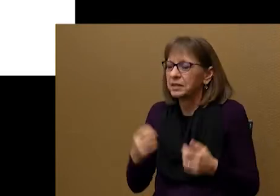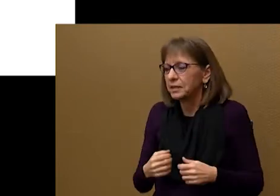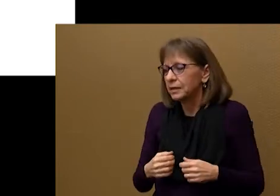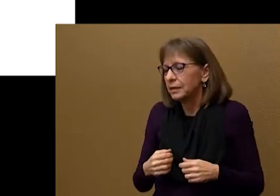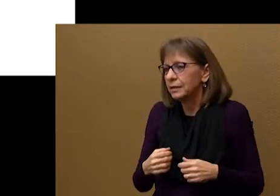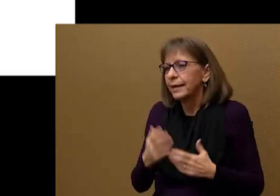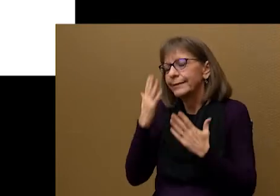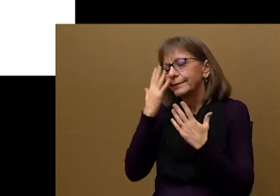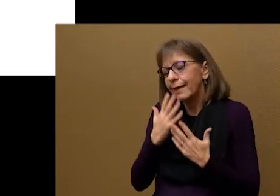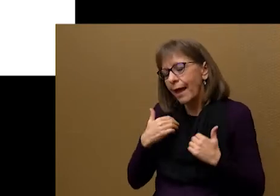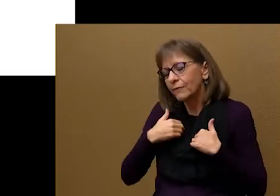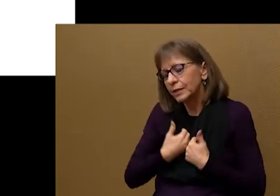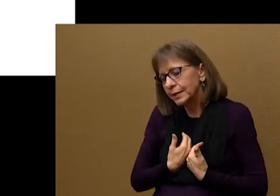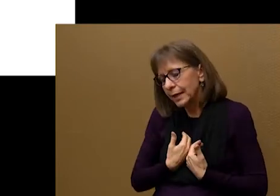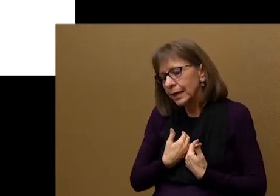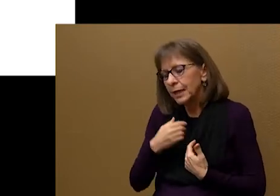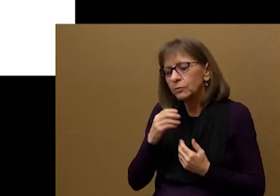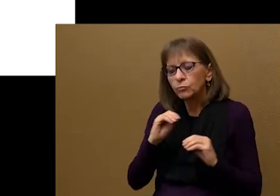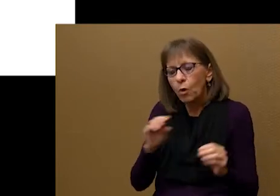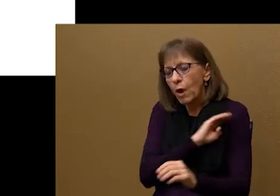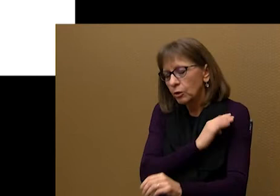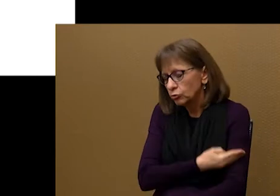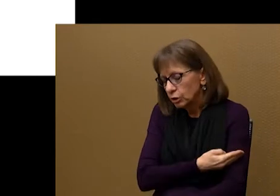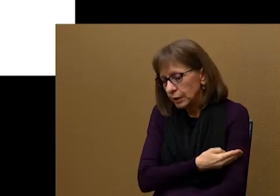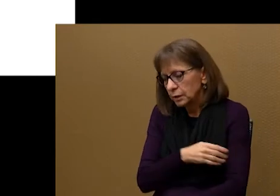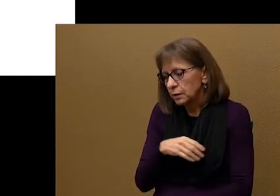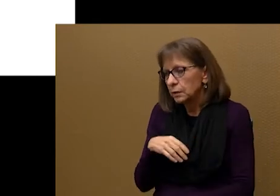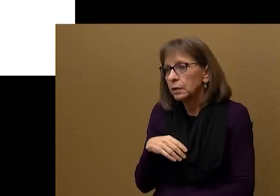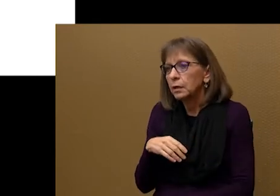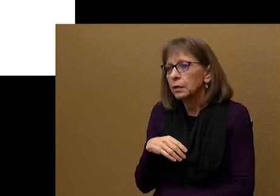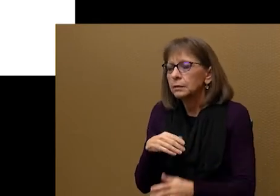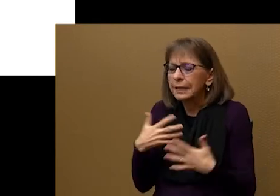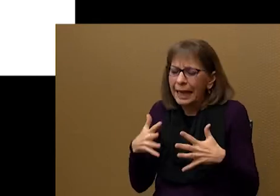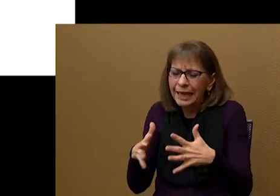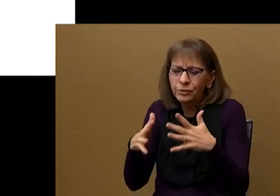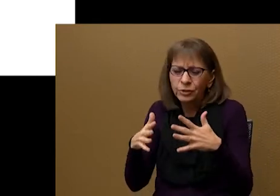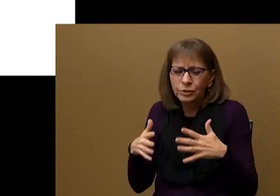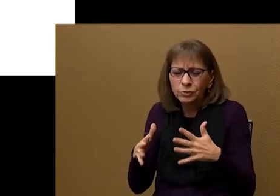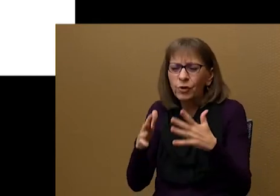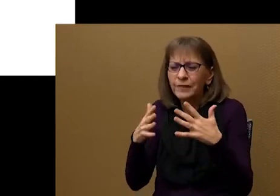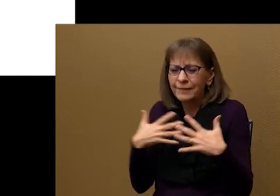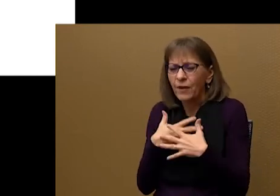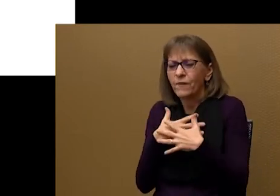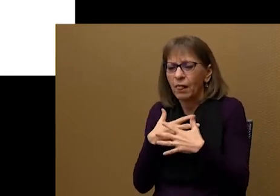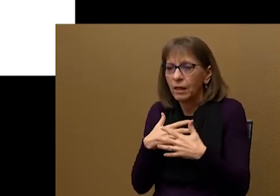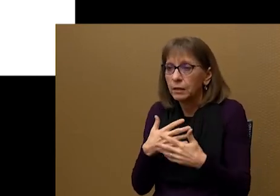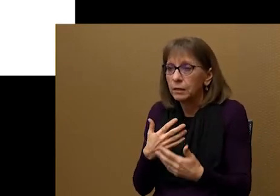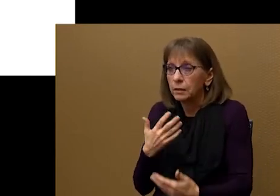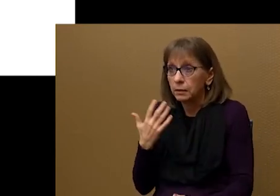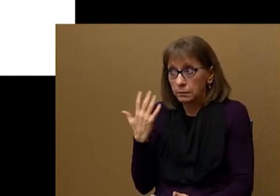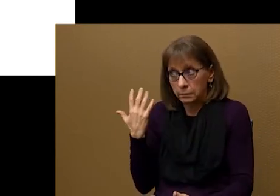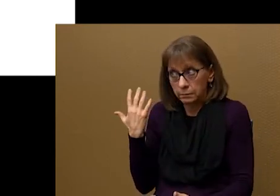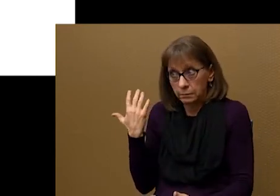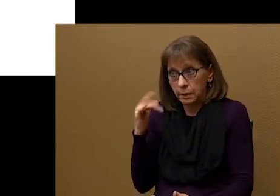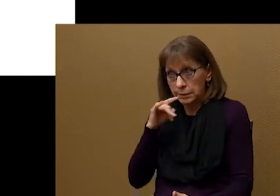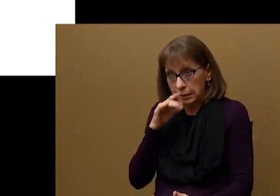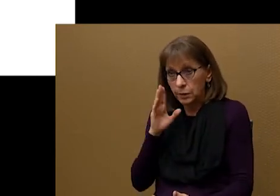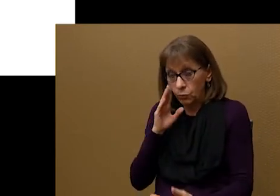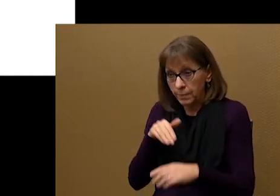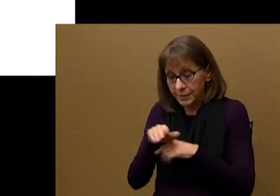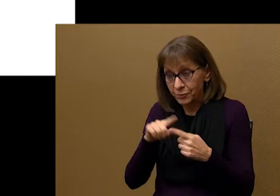grouchy, grumpy, irritable, sad, fatigued, tired, low energy, anxious, nervous, worried,